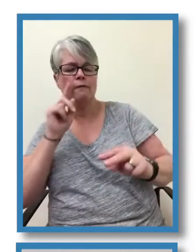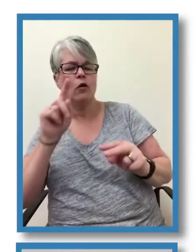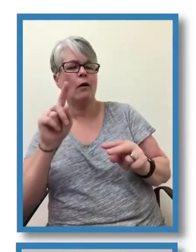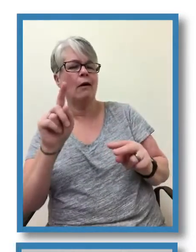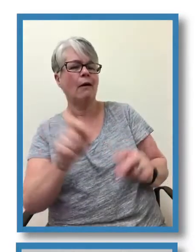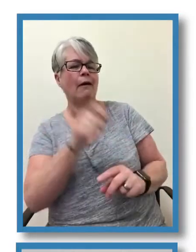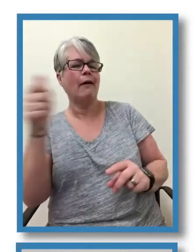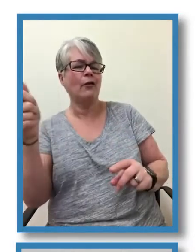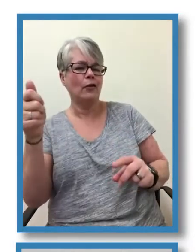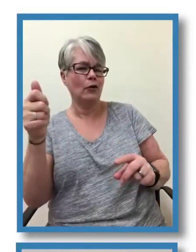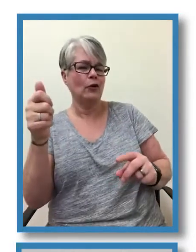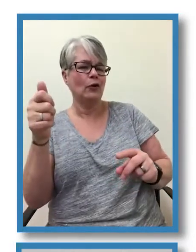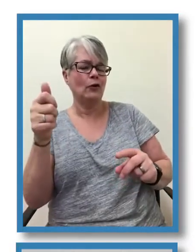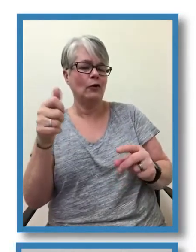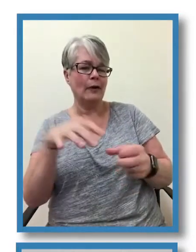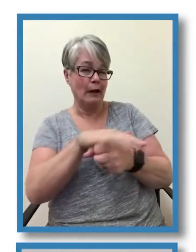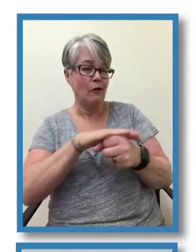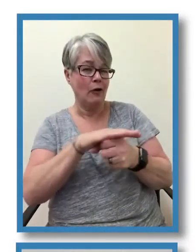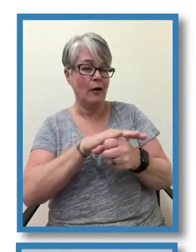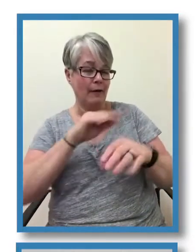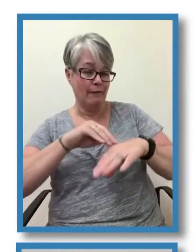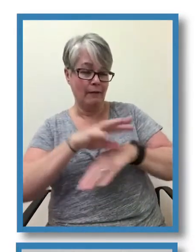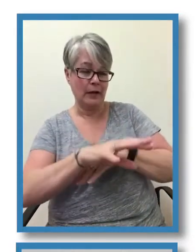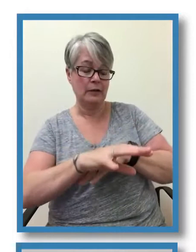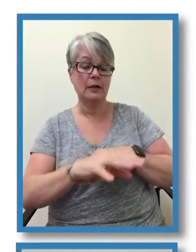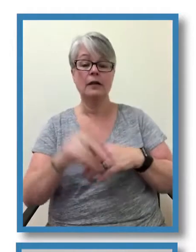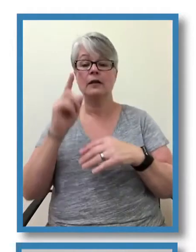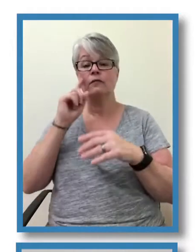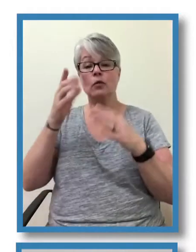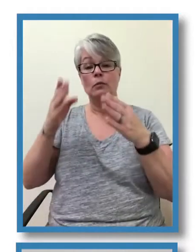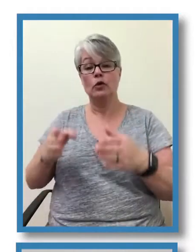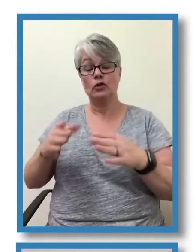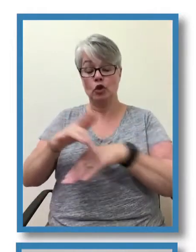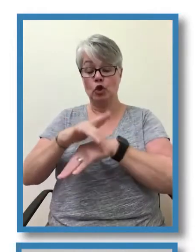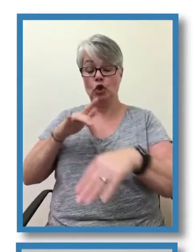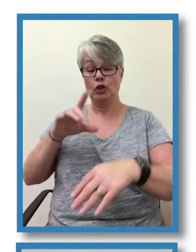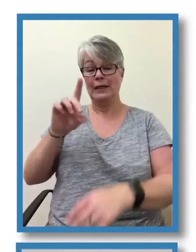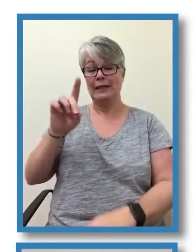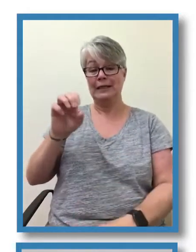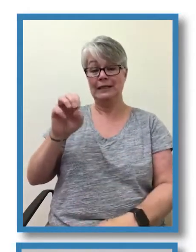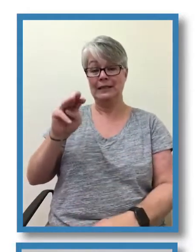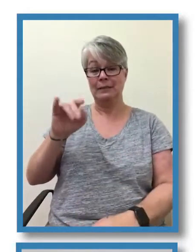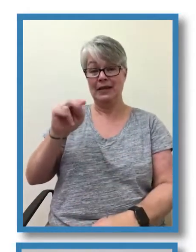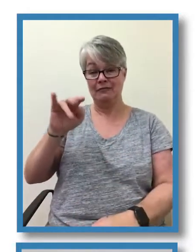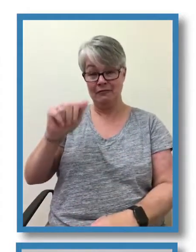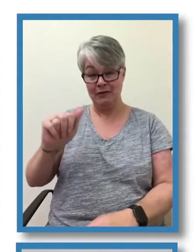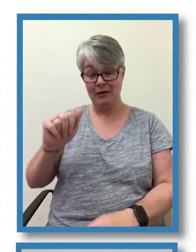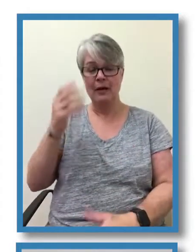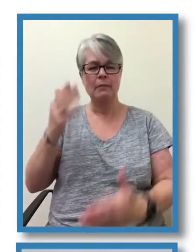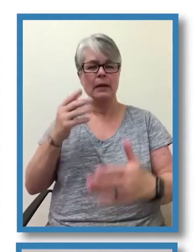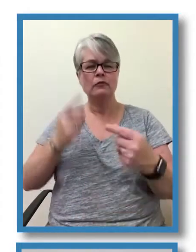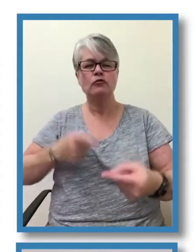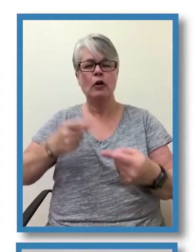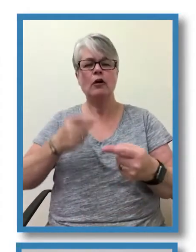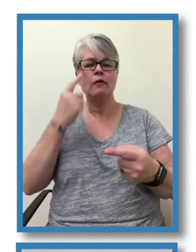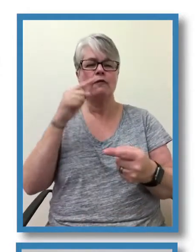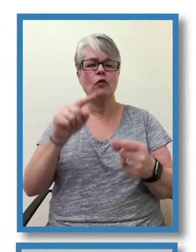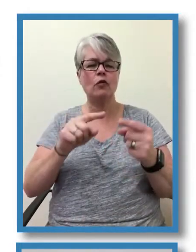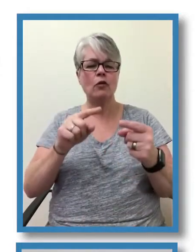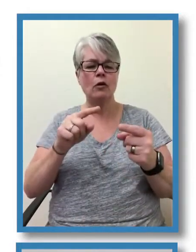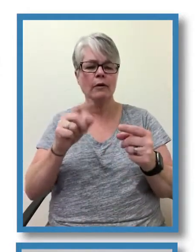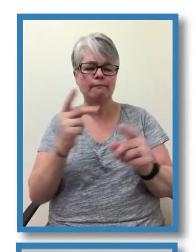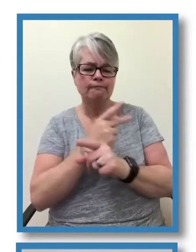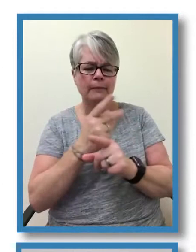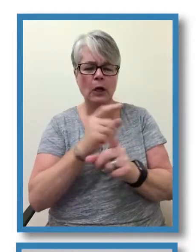difficulties. They may have impairment in what we call visuospatial impairment or face recognition. They may